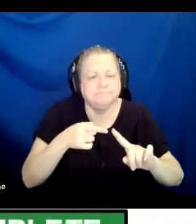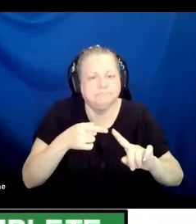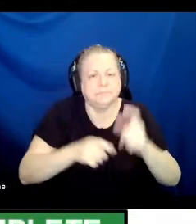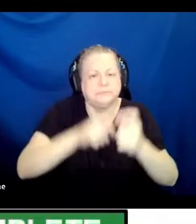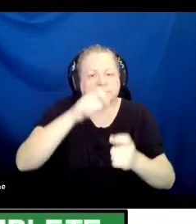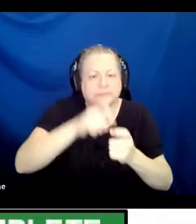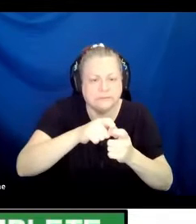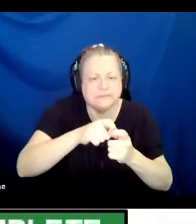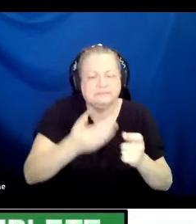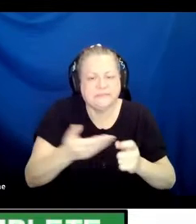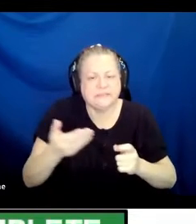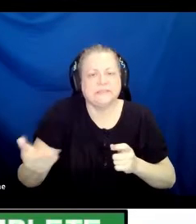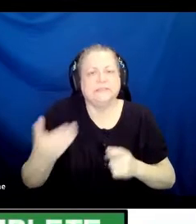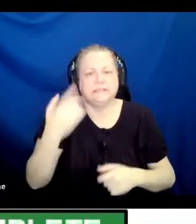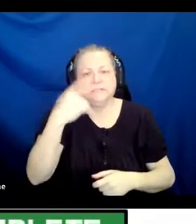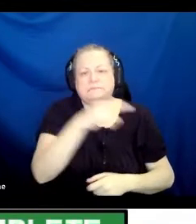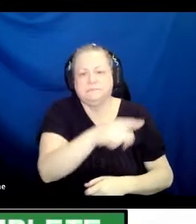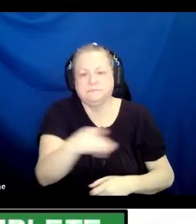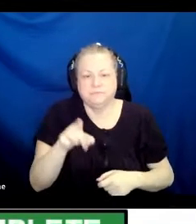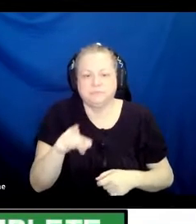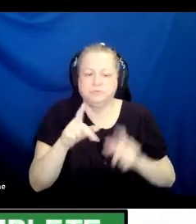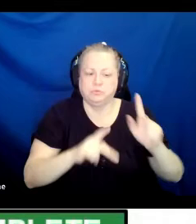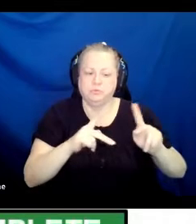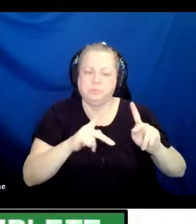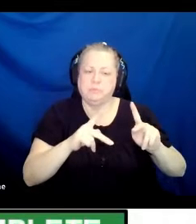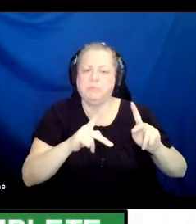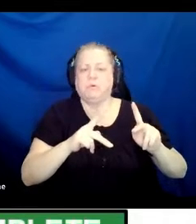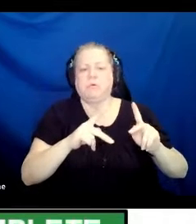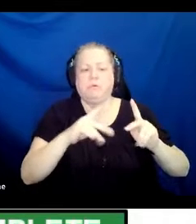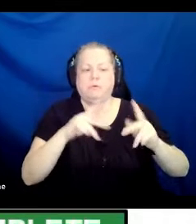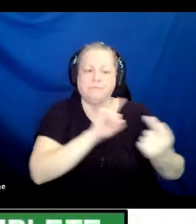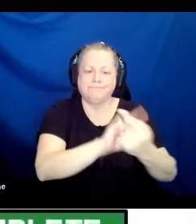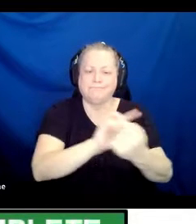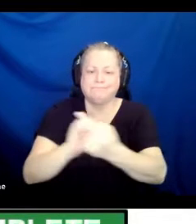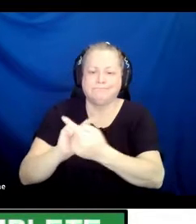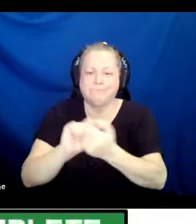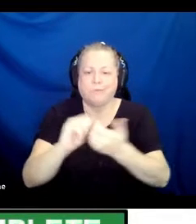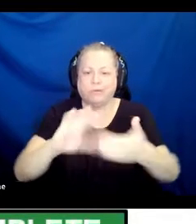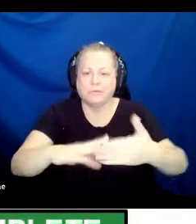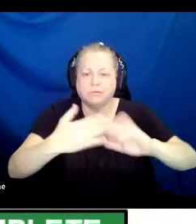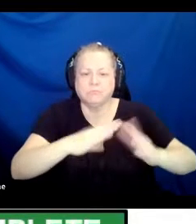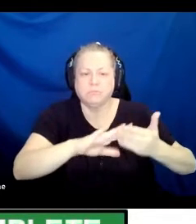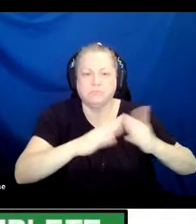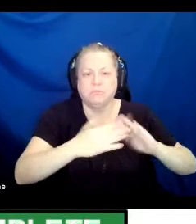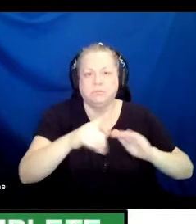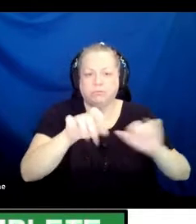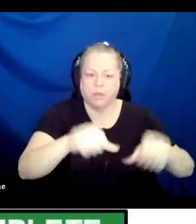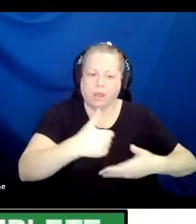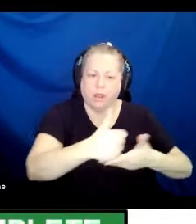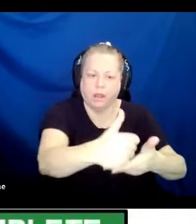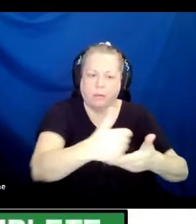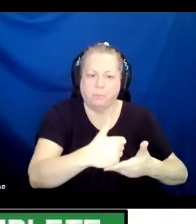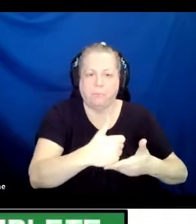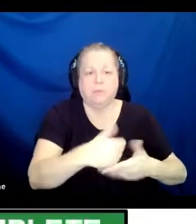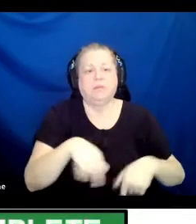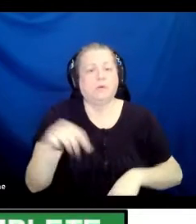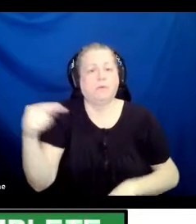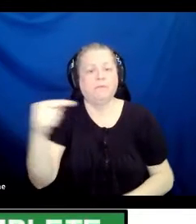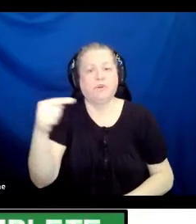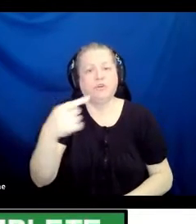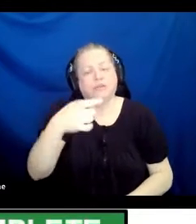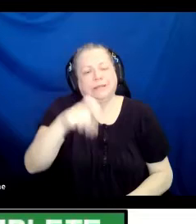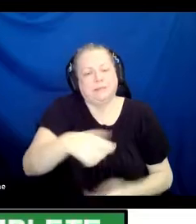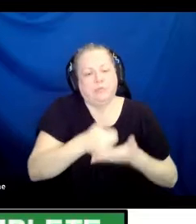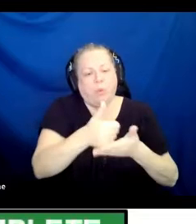in the community meeting with our MassHealth members, can help members stay covered. The first is to help members prepare for